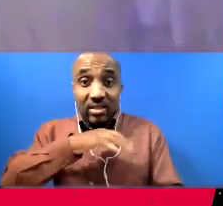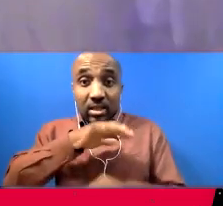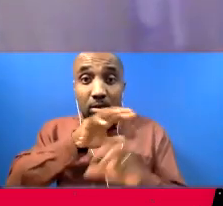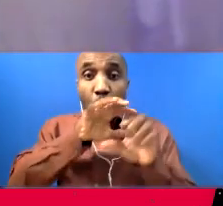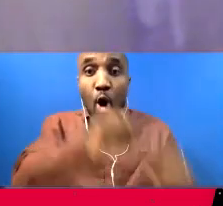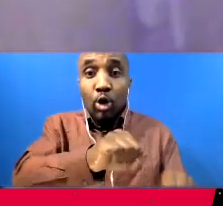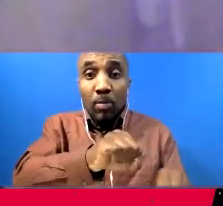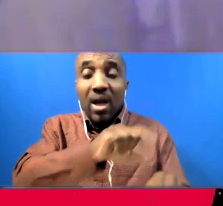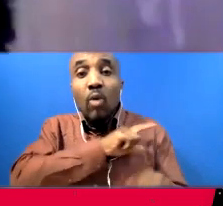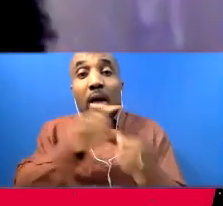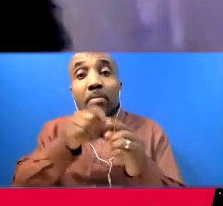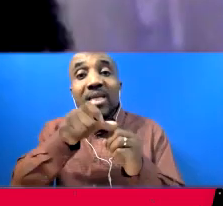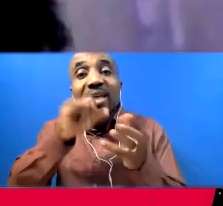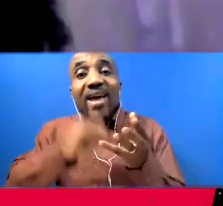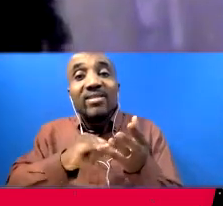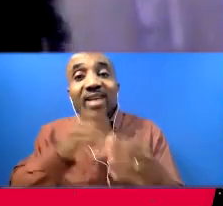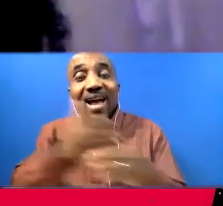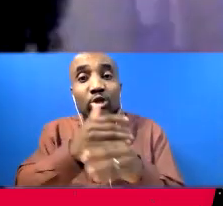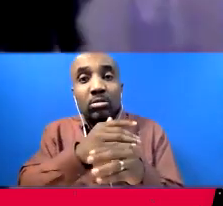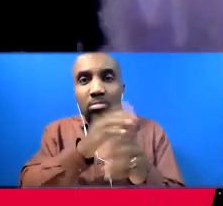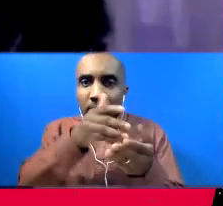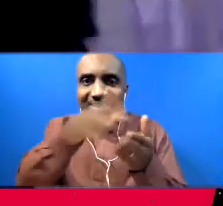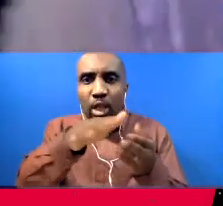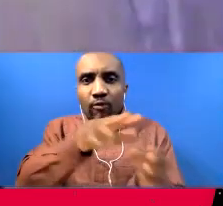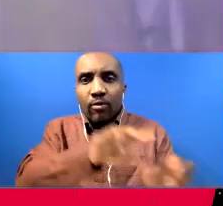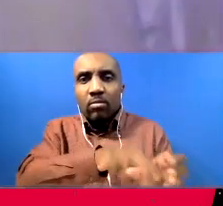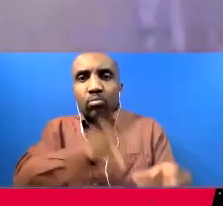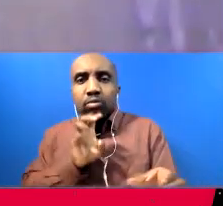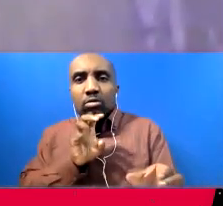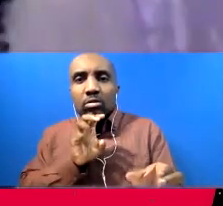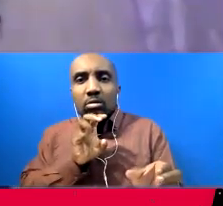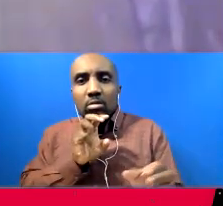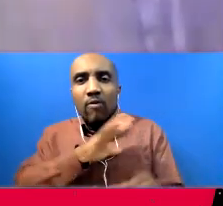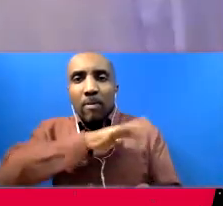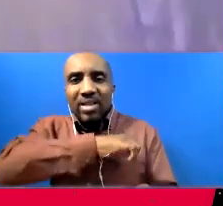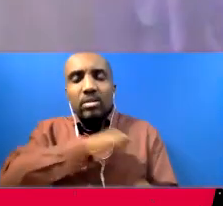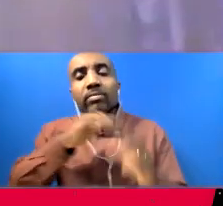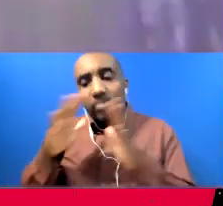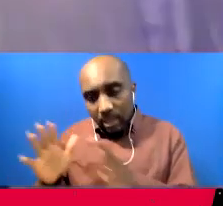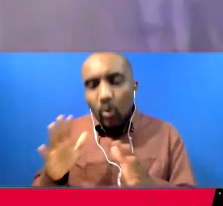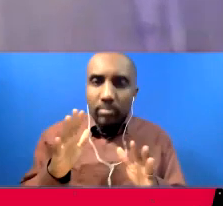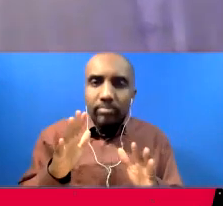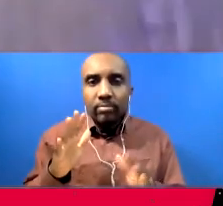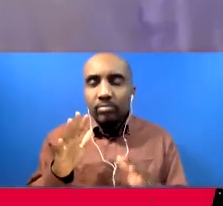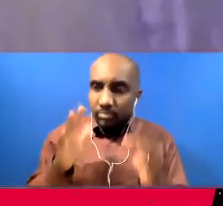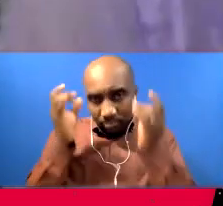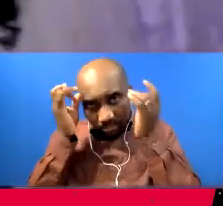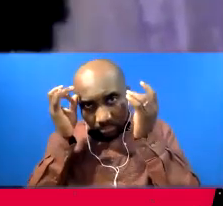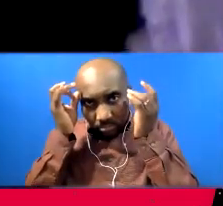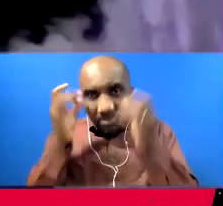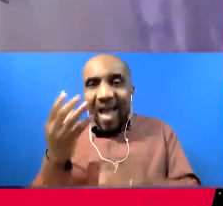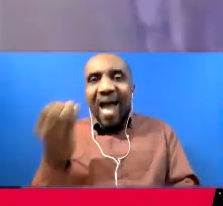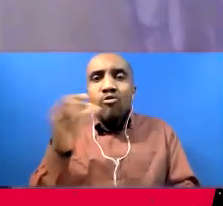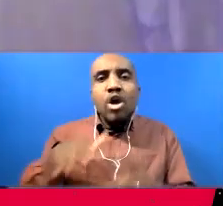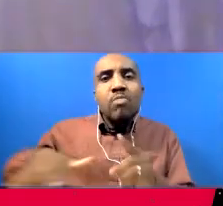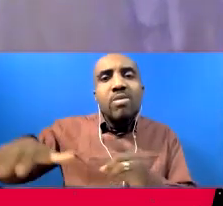incurred by BDS action. Coming back though to the Arab uprising, just to share a quick story, and I